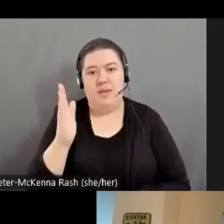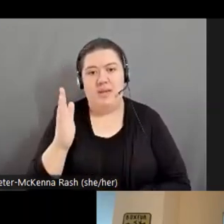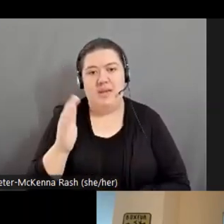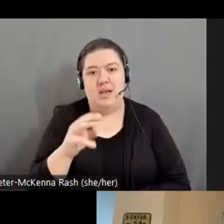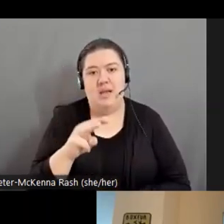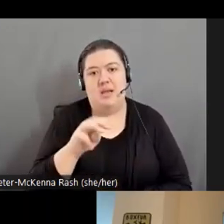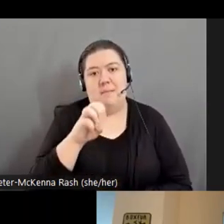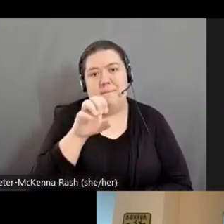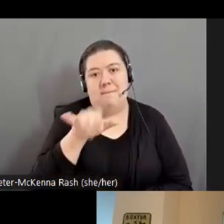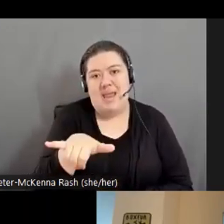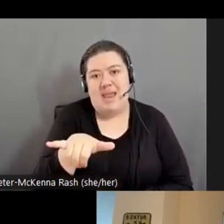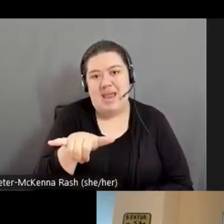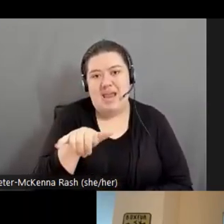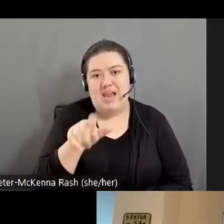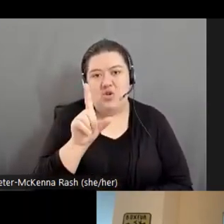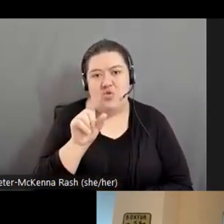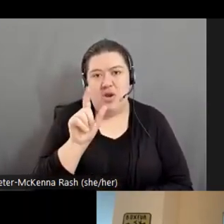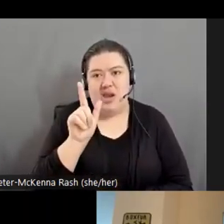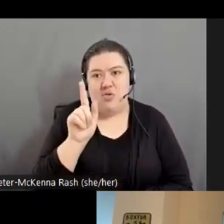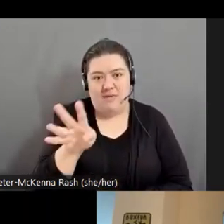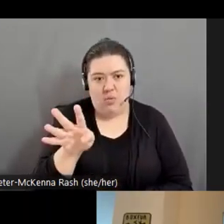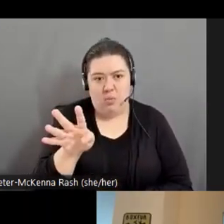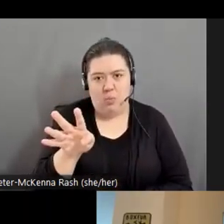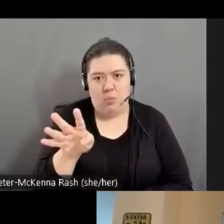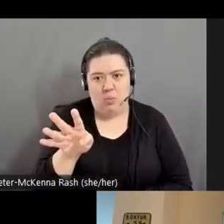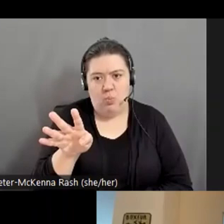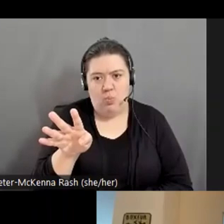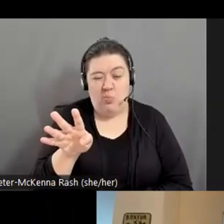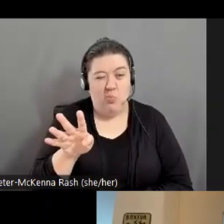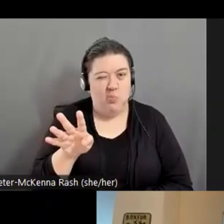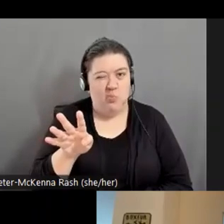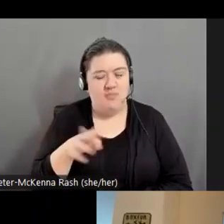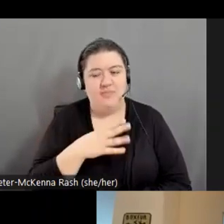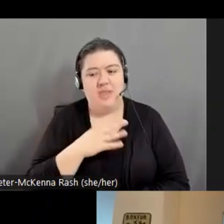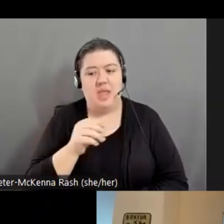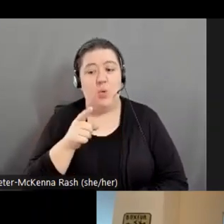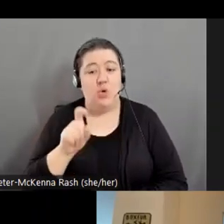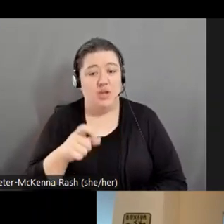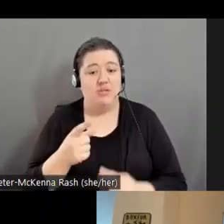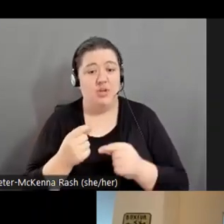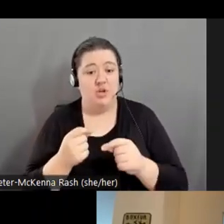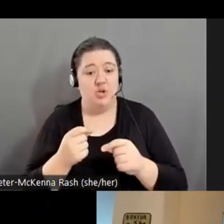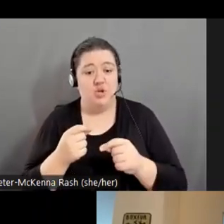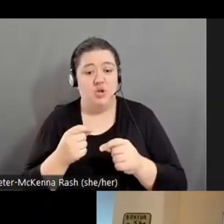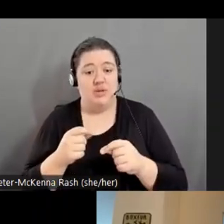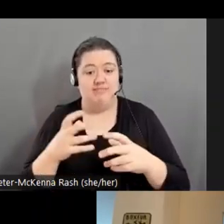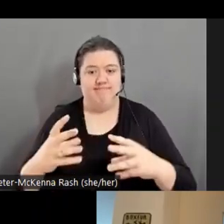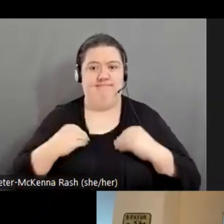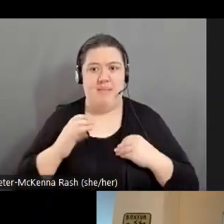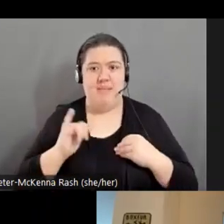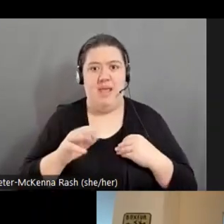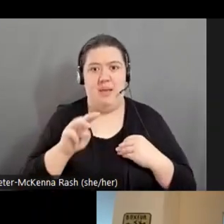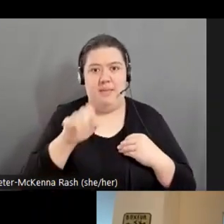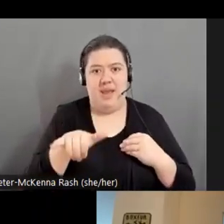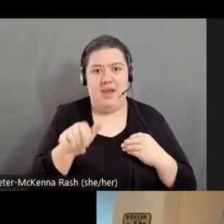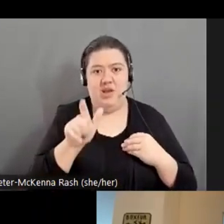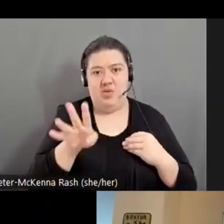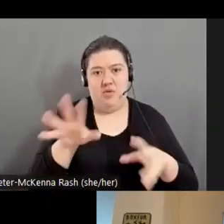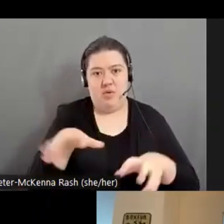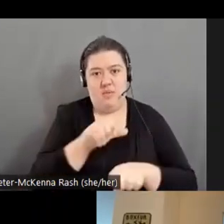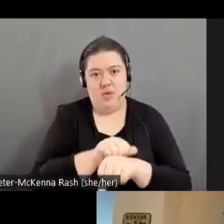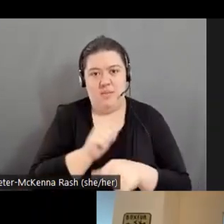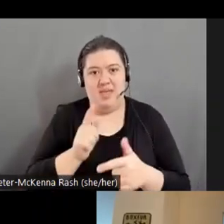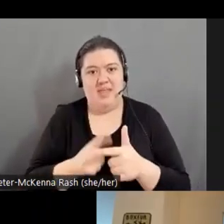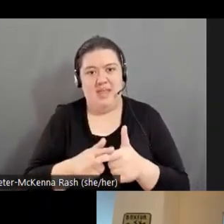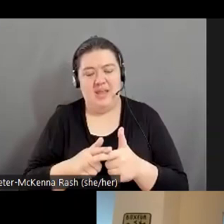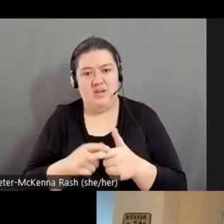May 24. Yeah. And you know what you have to do is you take that May 24 appointment and then click